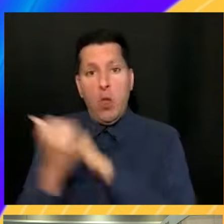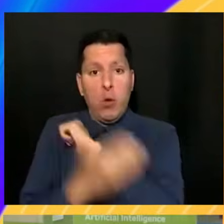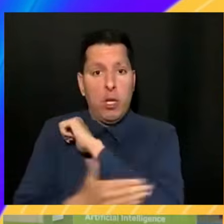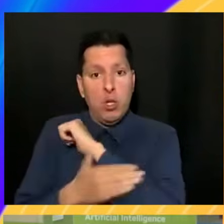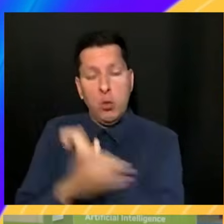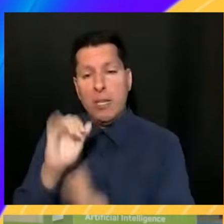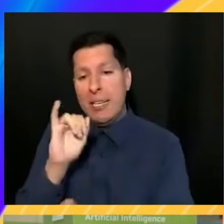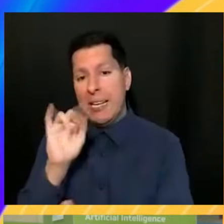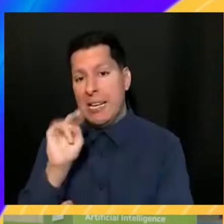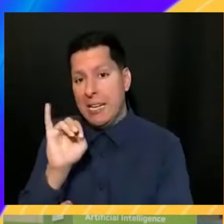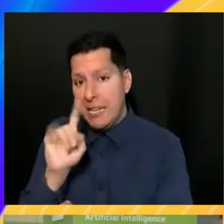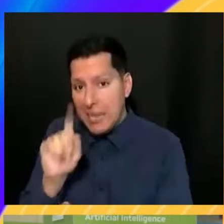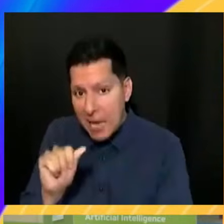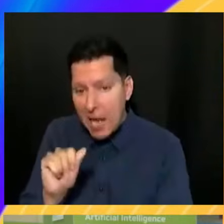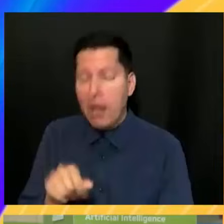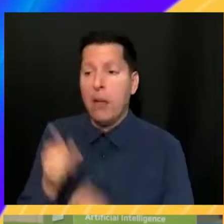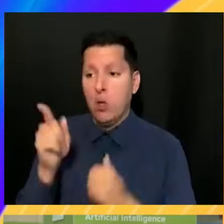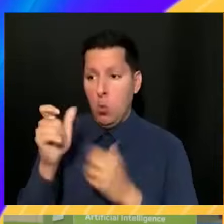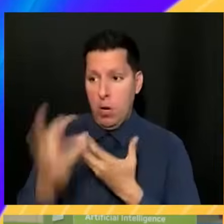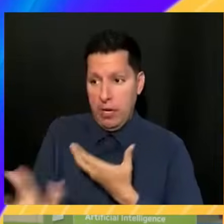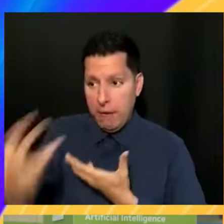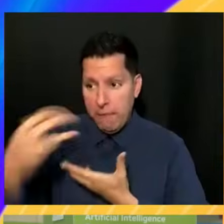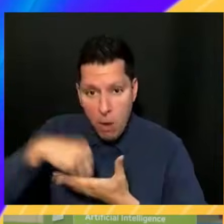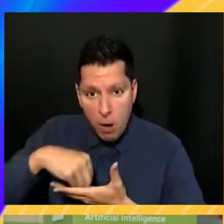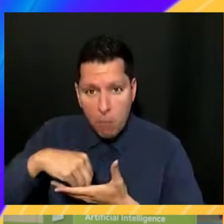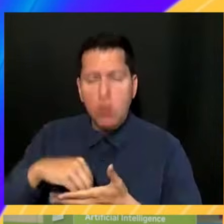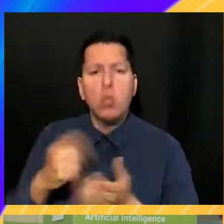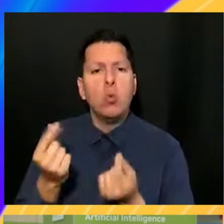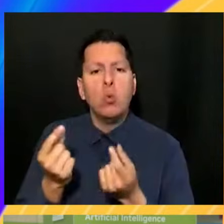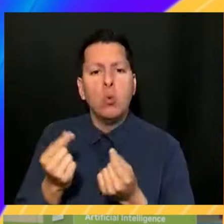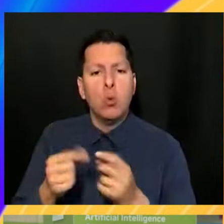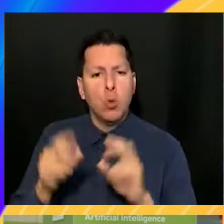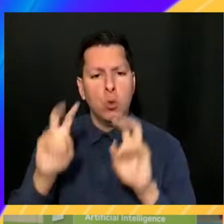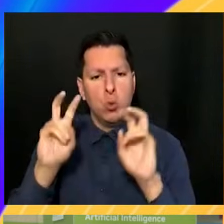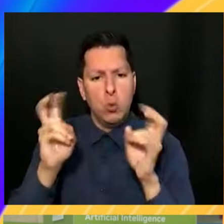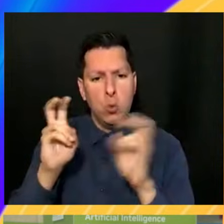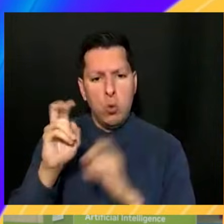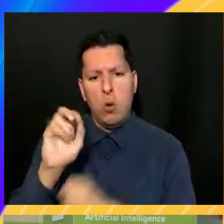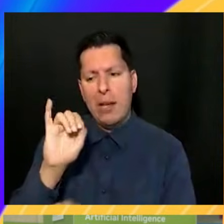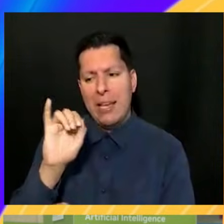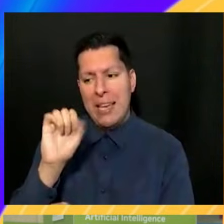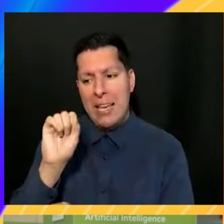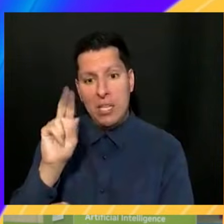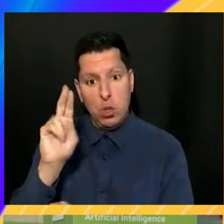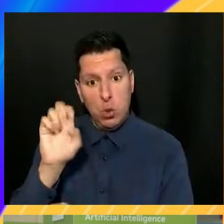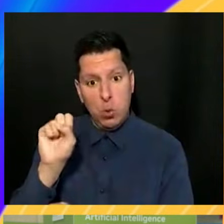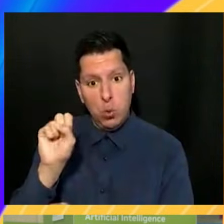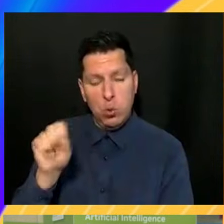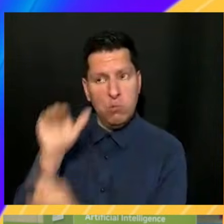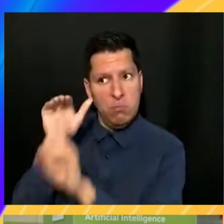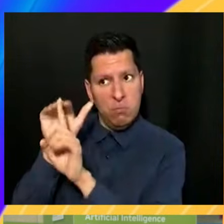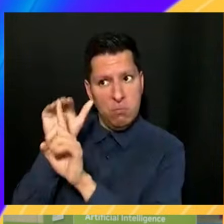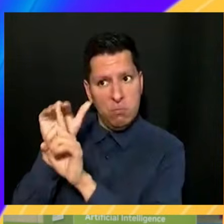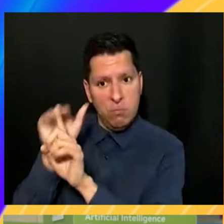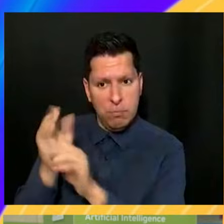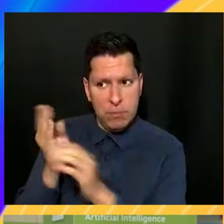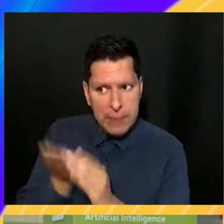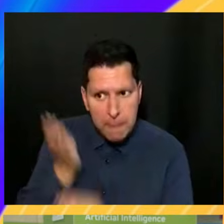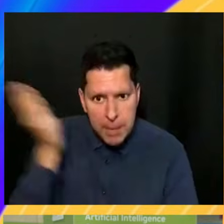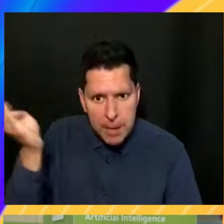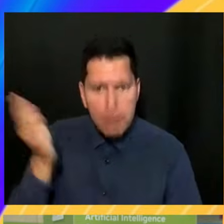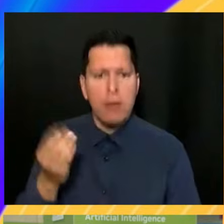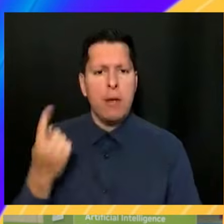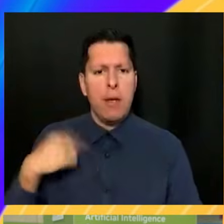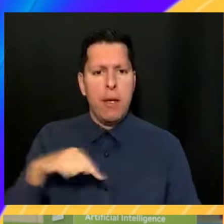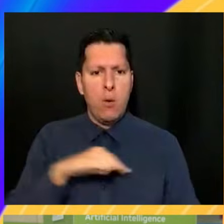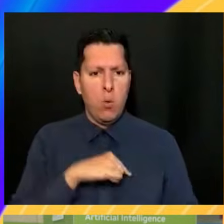requirements into this config, you can just go to issues here and submit an issue for us, and we'll see that, and we'll prioritize